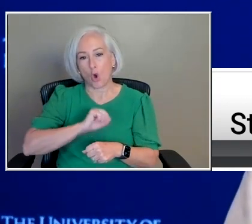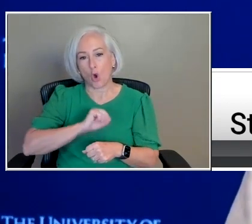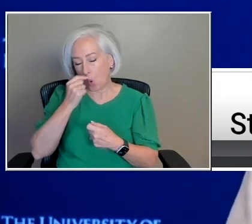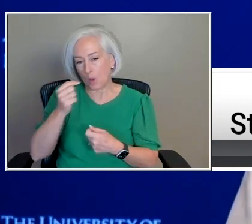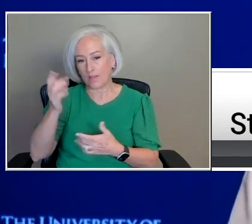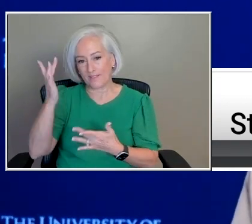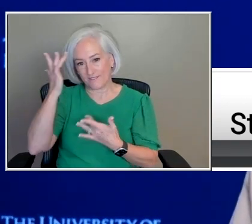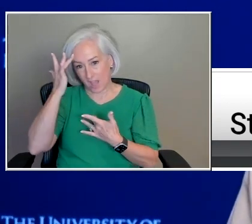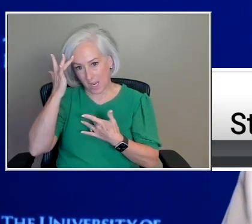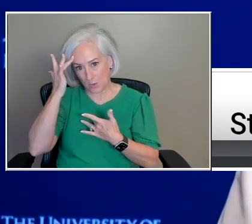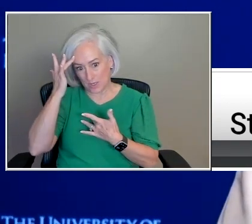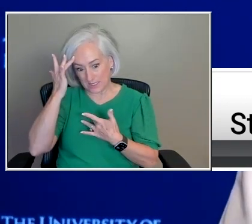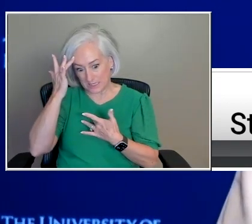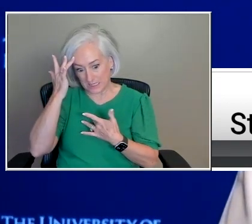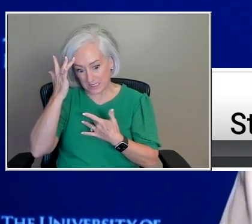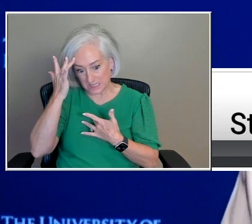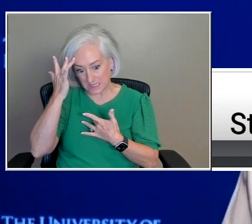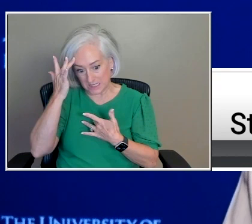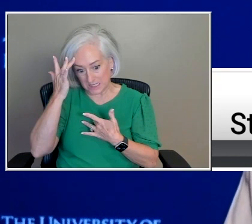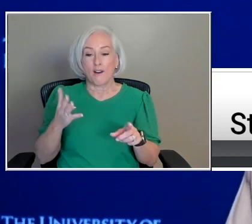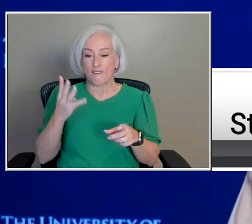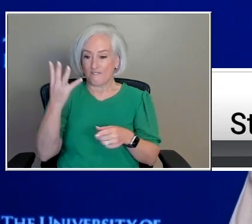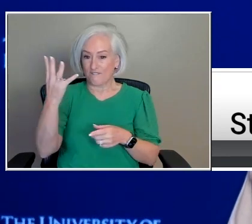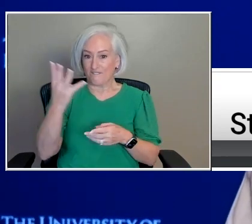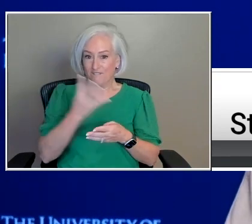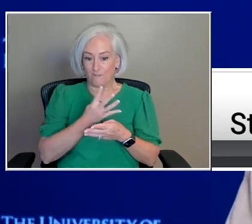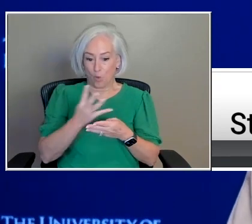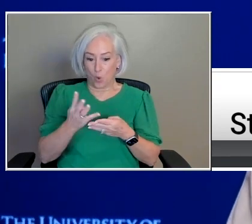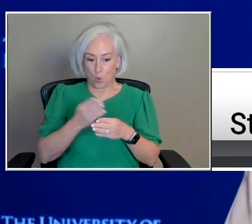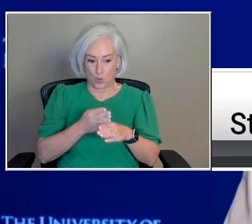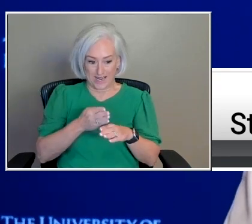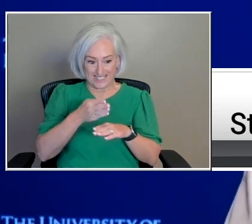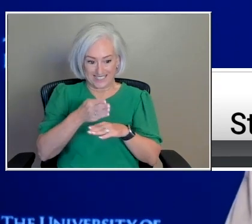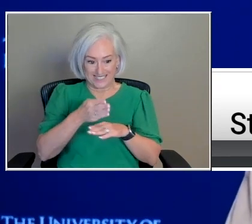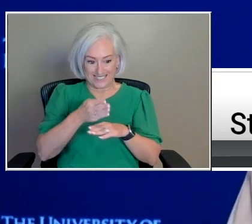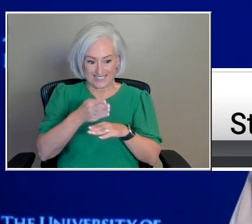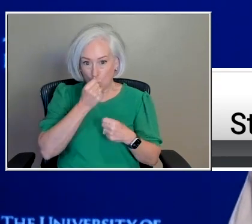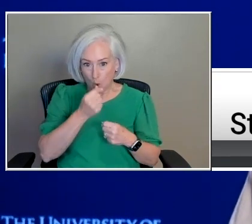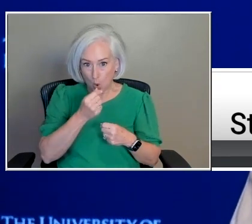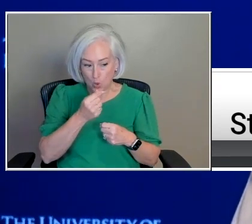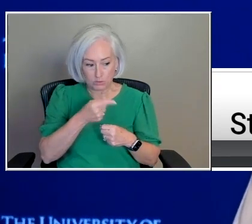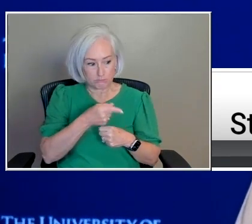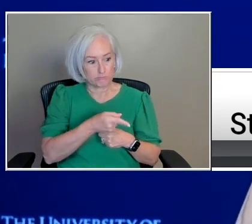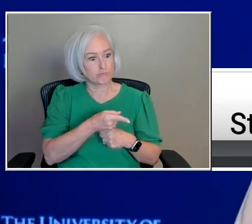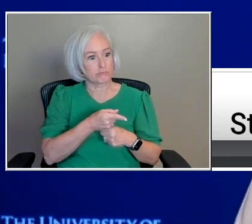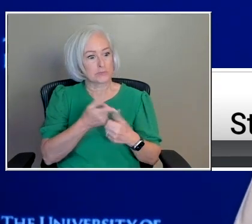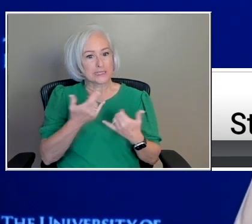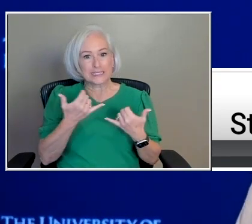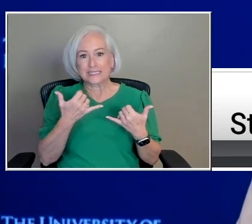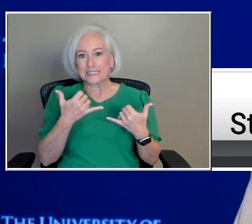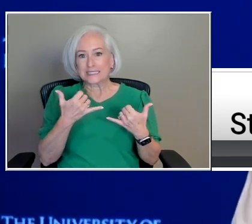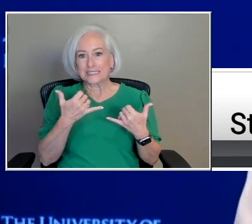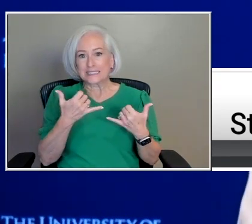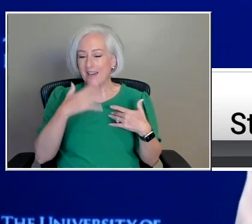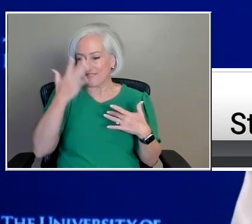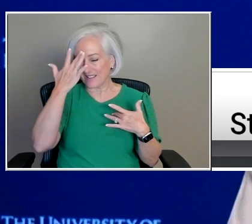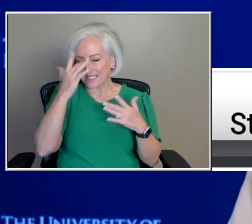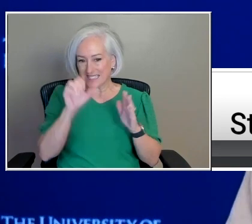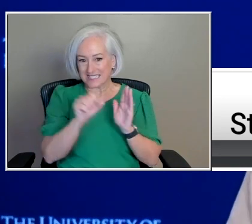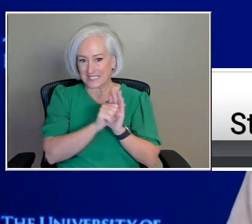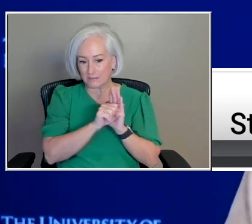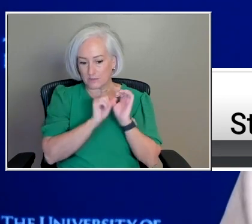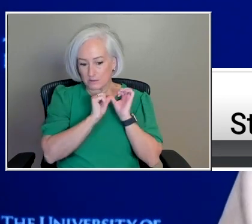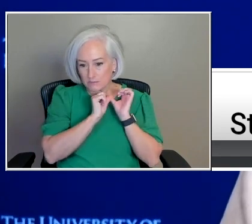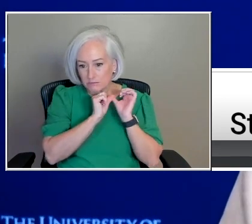after that initial infection, people were still having symptoms, even if they had colds. Now, the symptoms differed a little bit in the long COVID